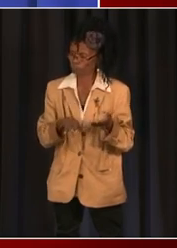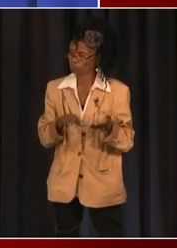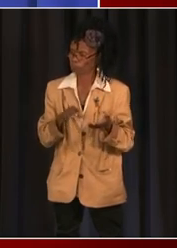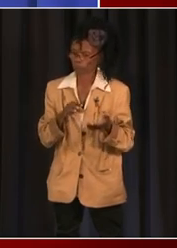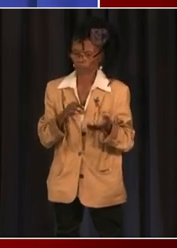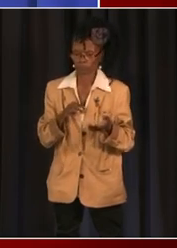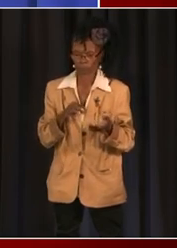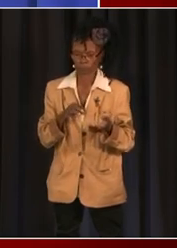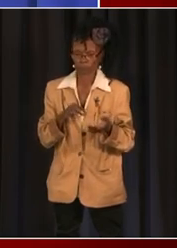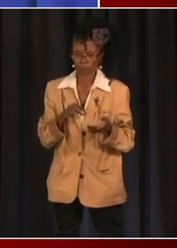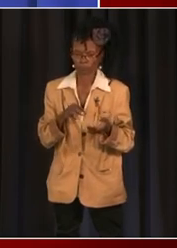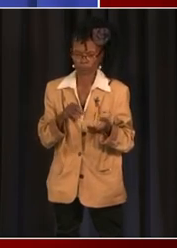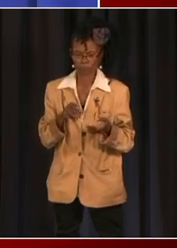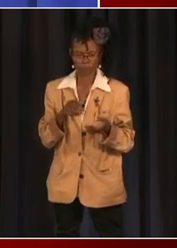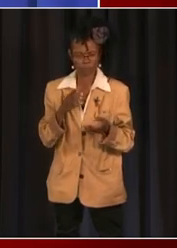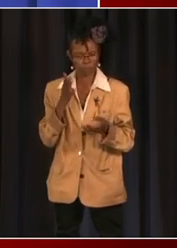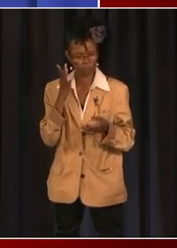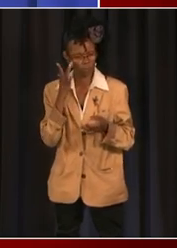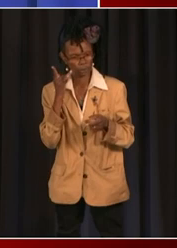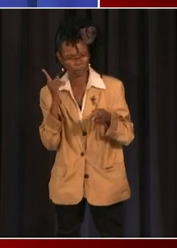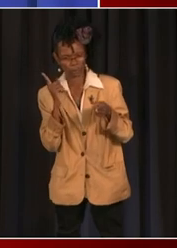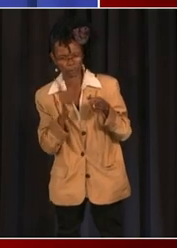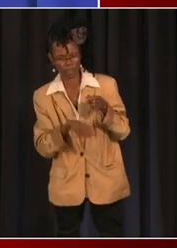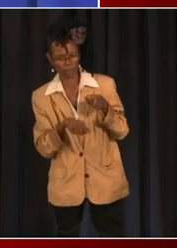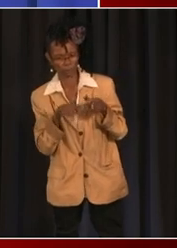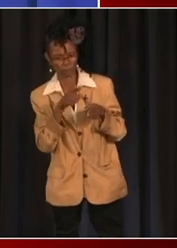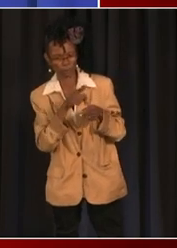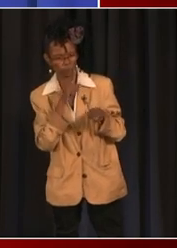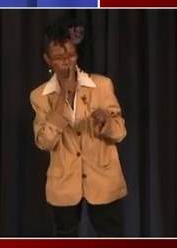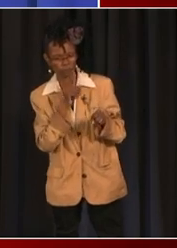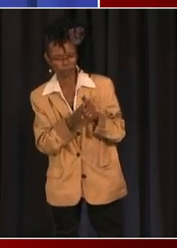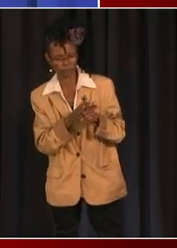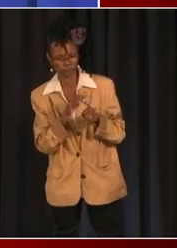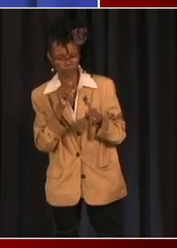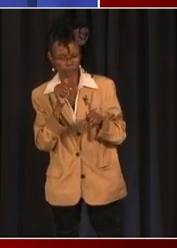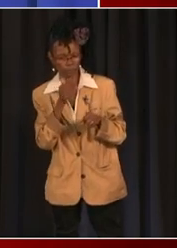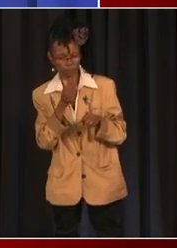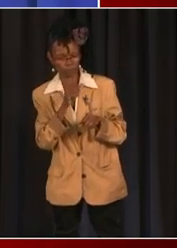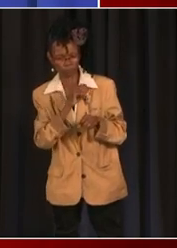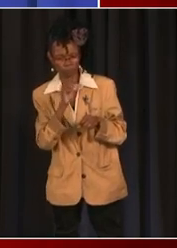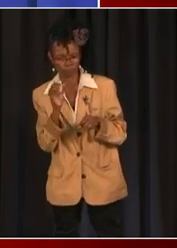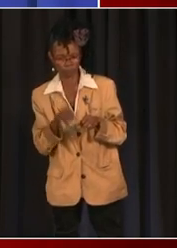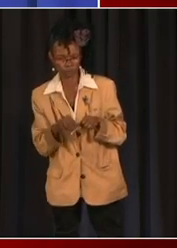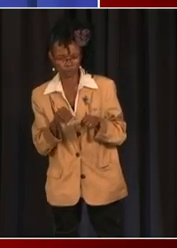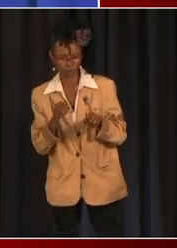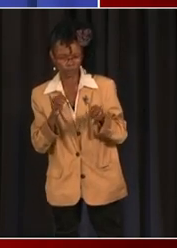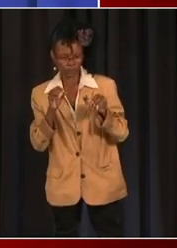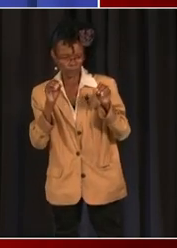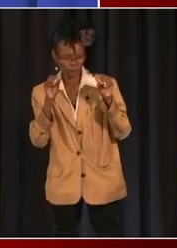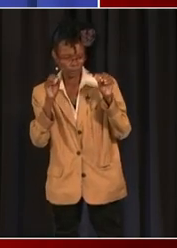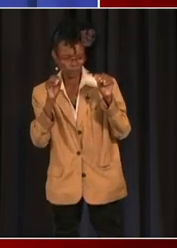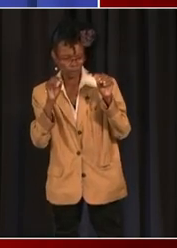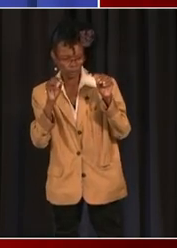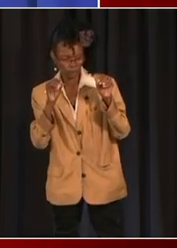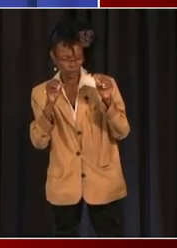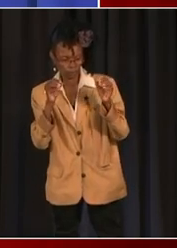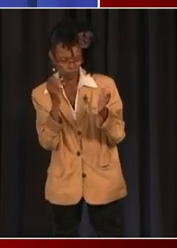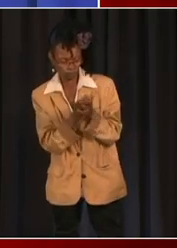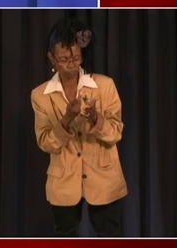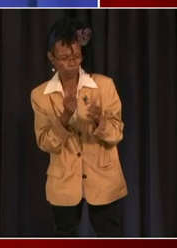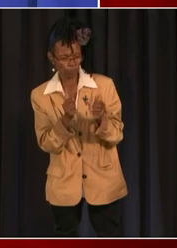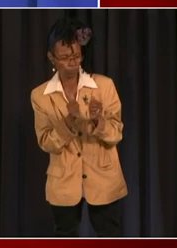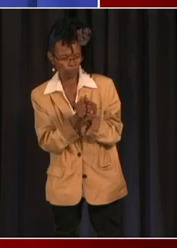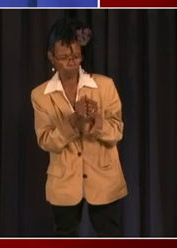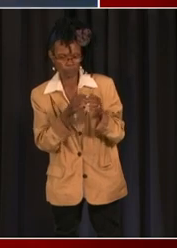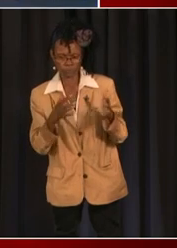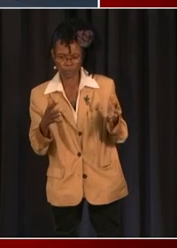can't you just commit to testing 10% of a student body automatically? Without consent? Is that your question? No,